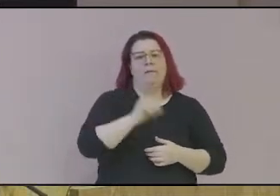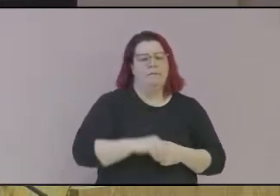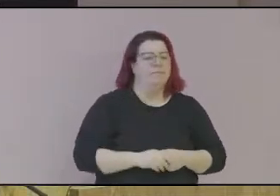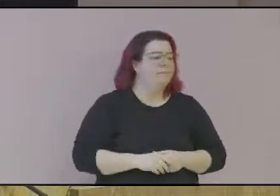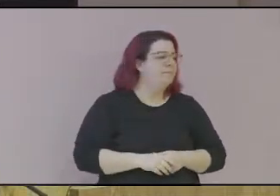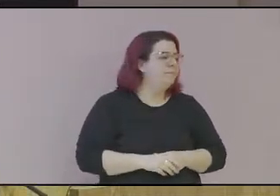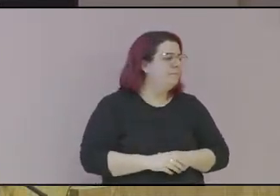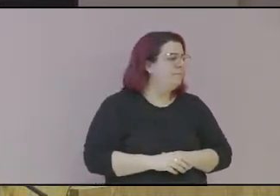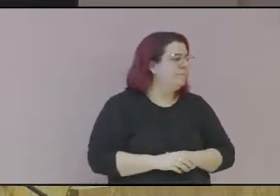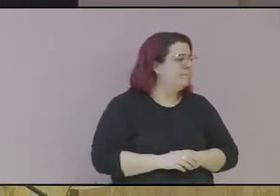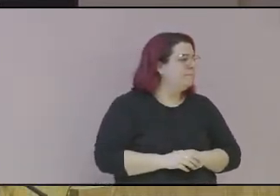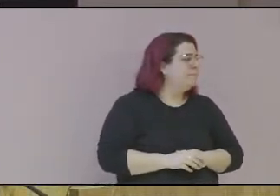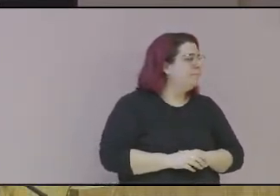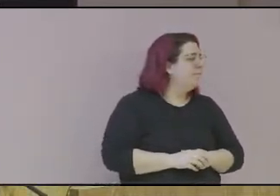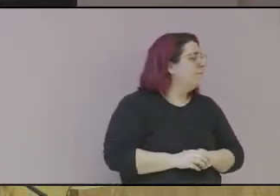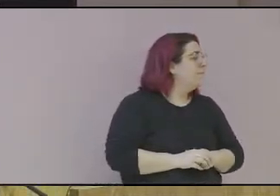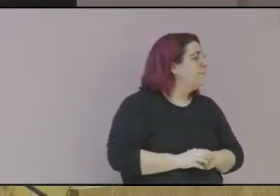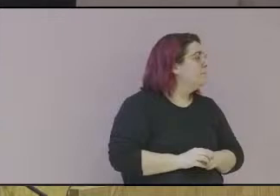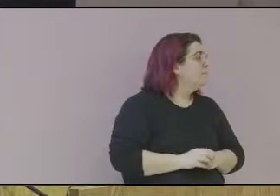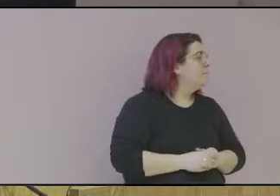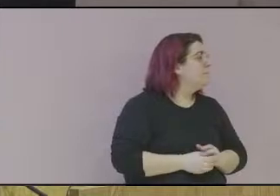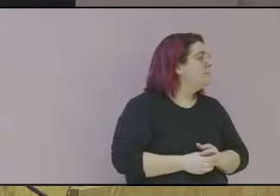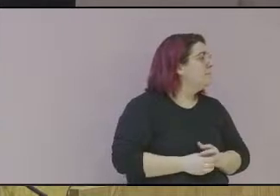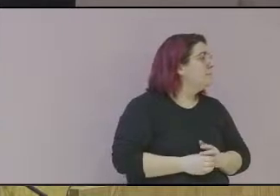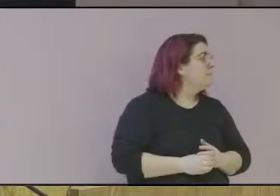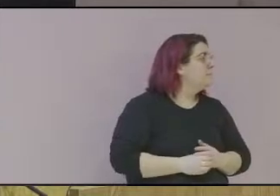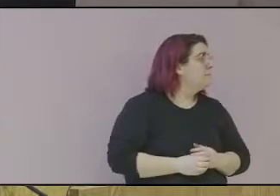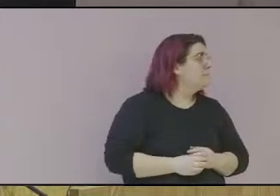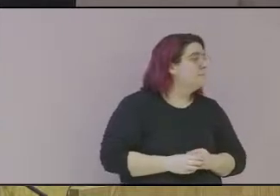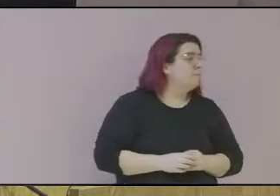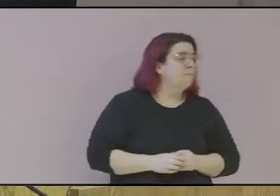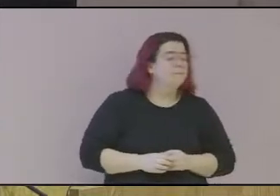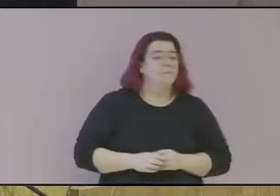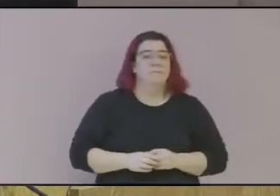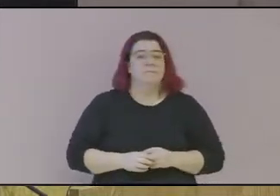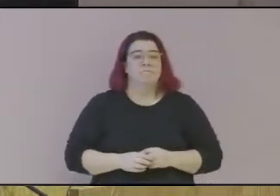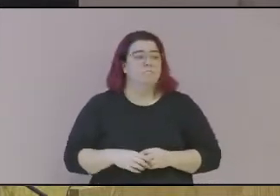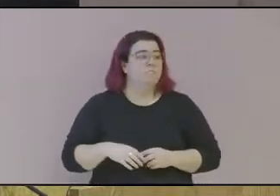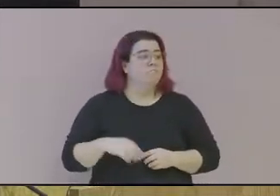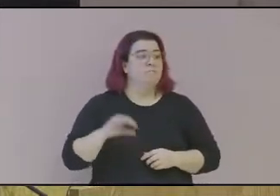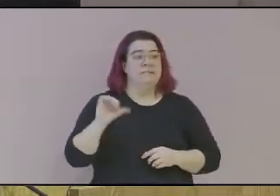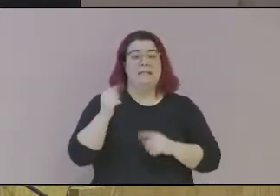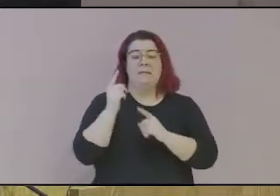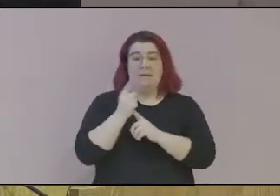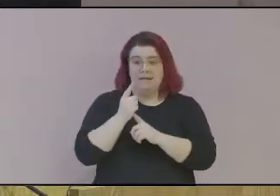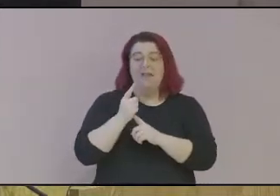questions. And then we'll go and have our reception. So, question back there.